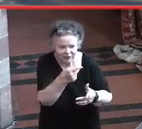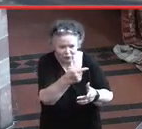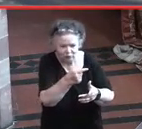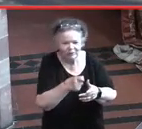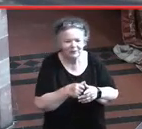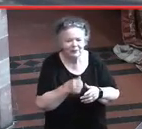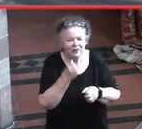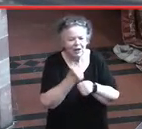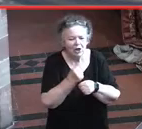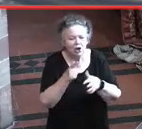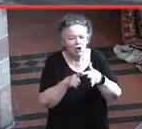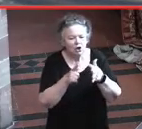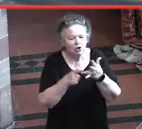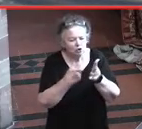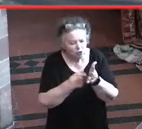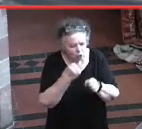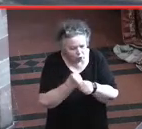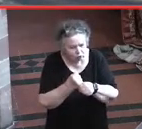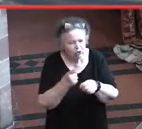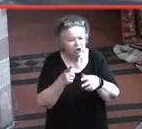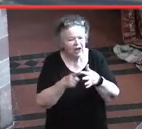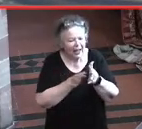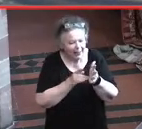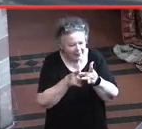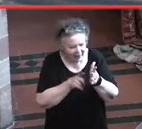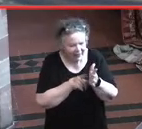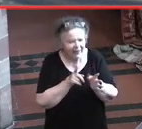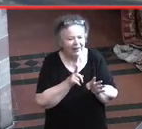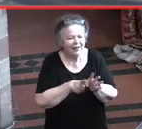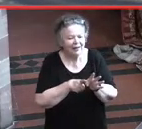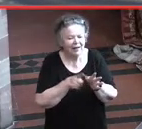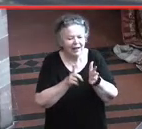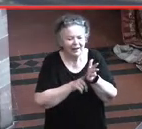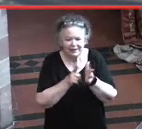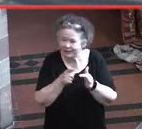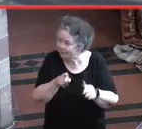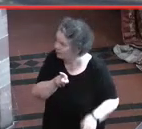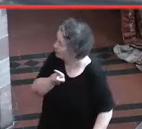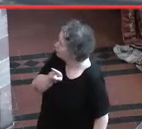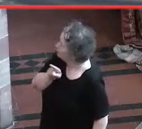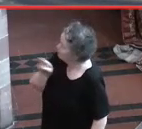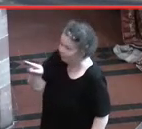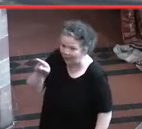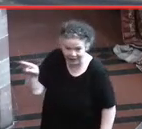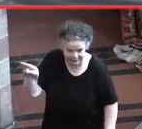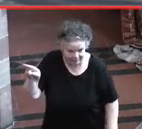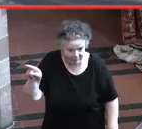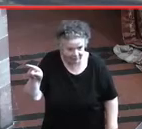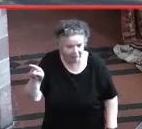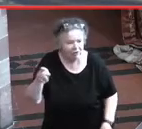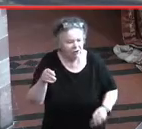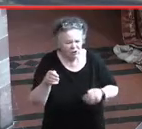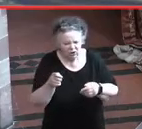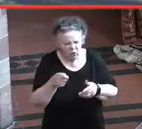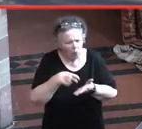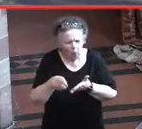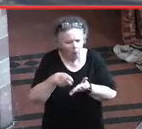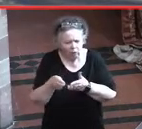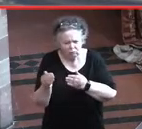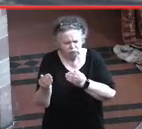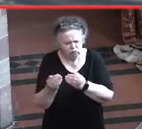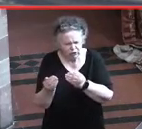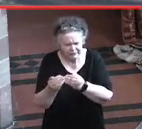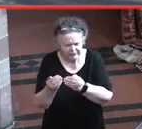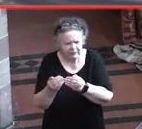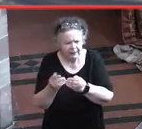Latika and Emily and their guests will be at Trinity Methodist. That's out of this door. Both are a short walk away. There will be stewards